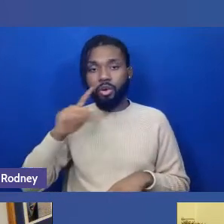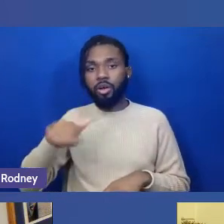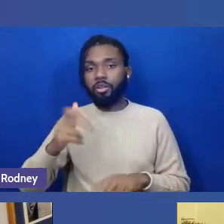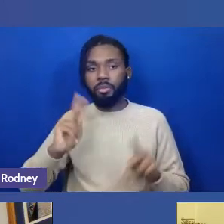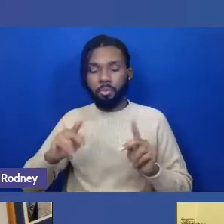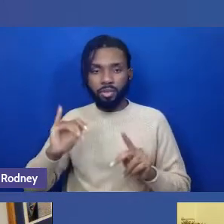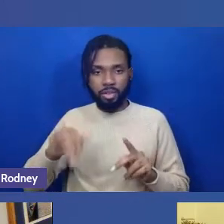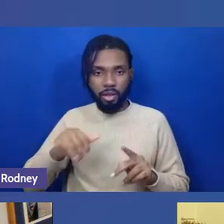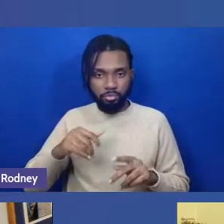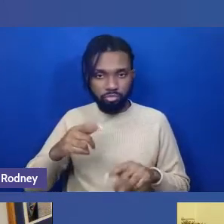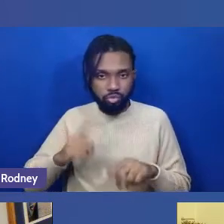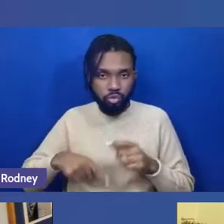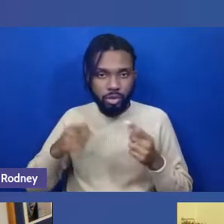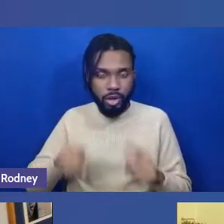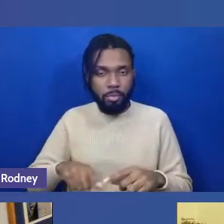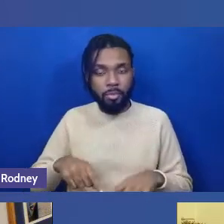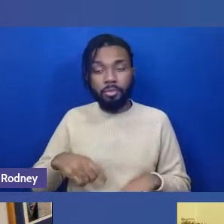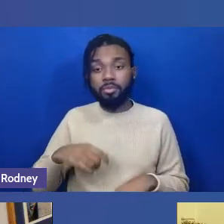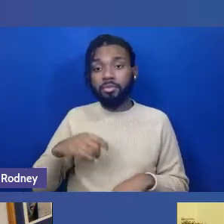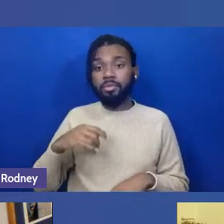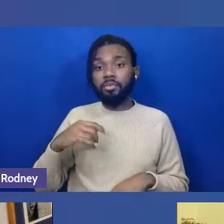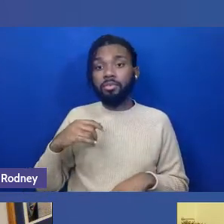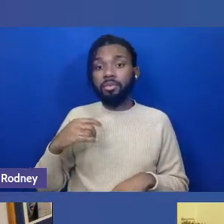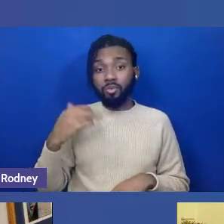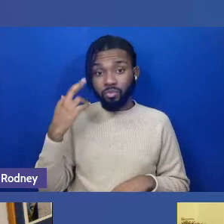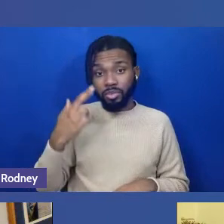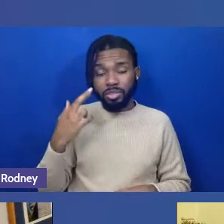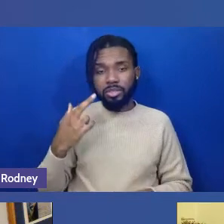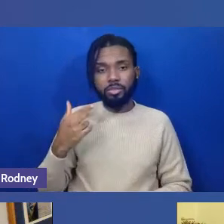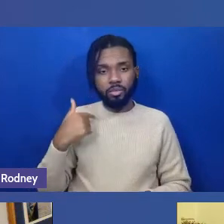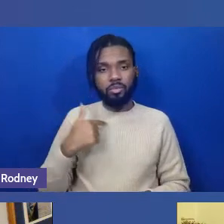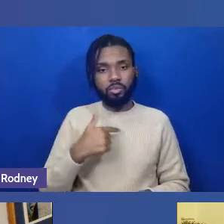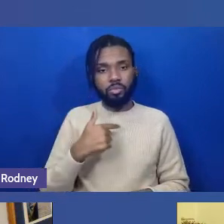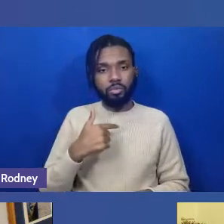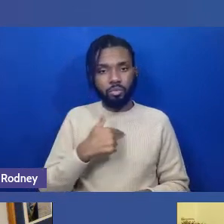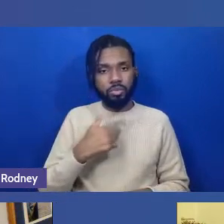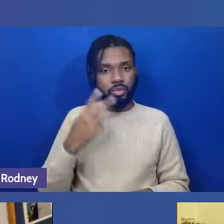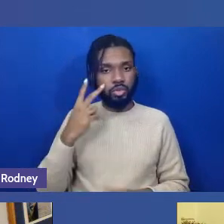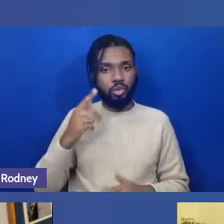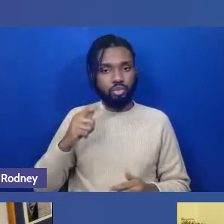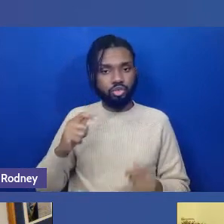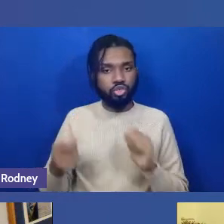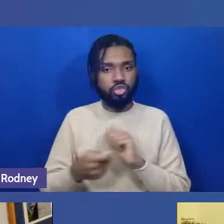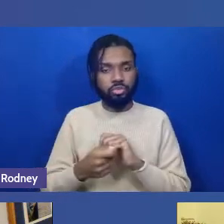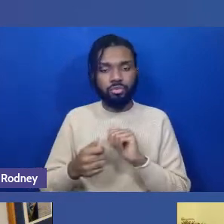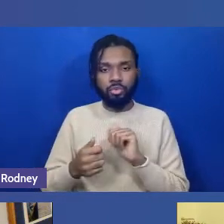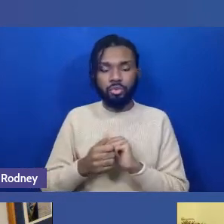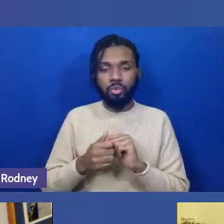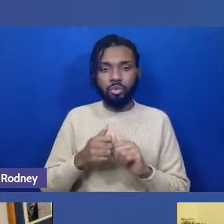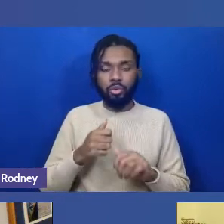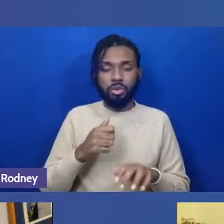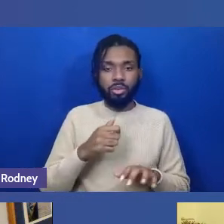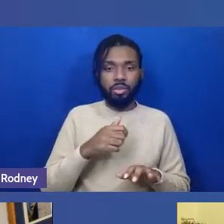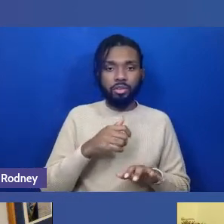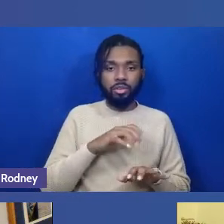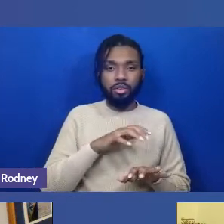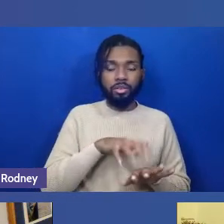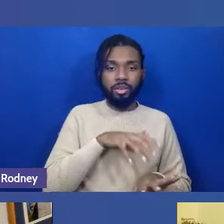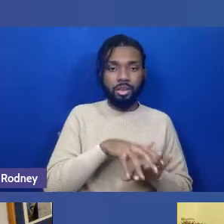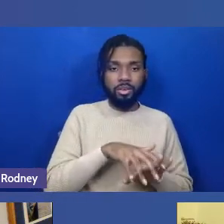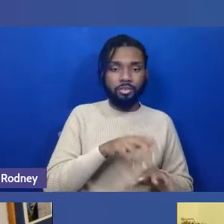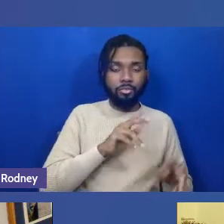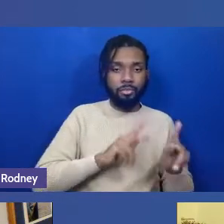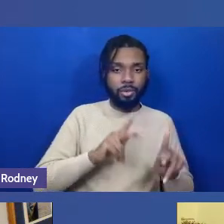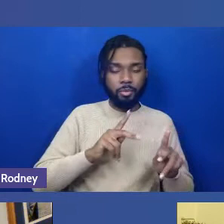is realistically due to the fact that there was a shift in attention to Native peoples from producers, or like, you know, during